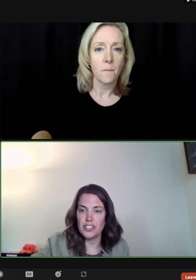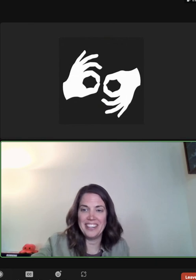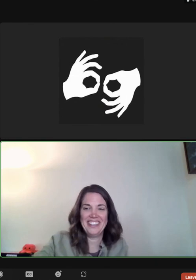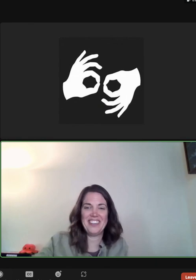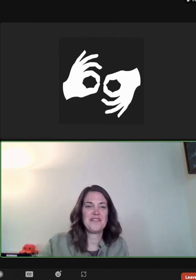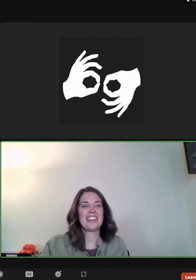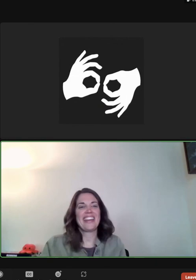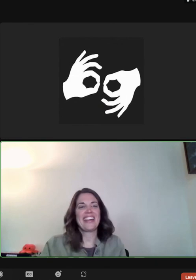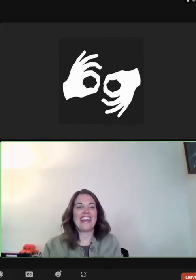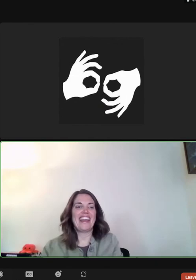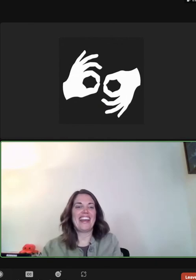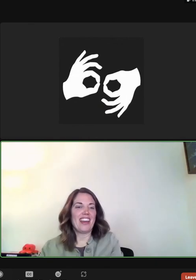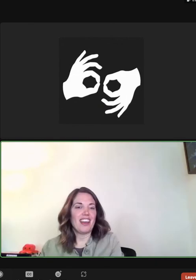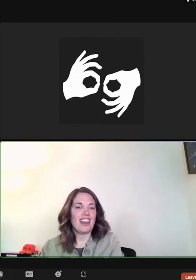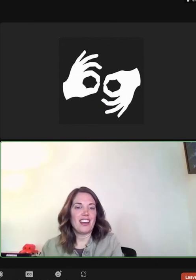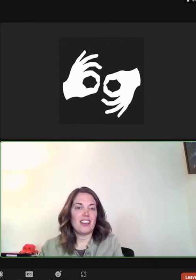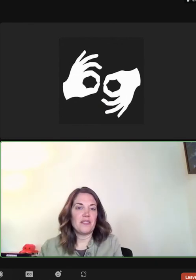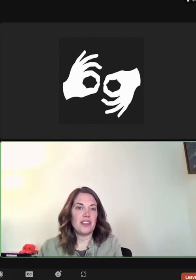Interpreter switch.